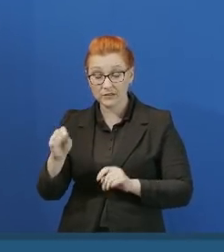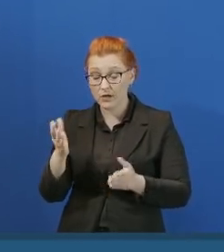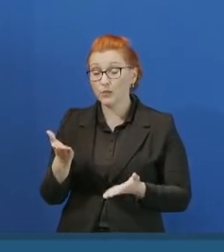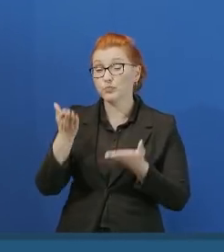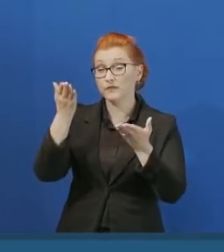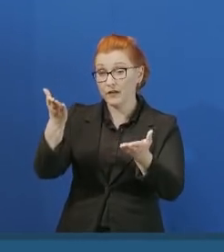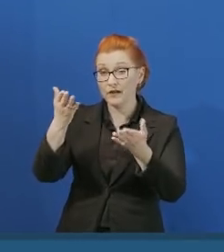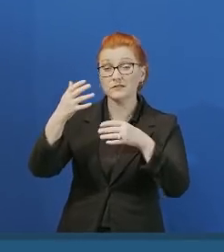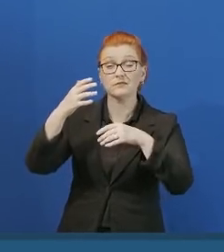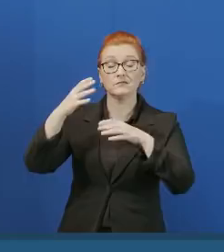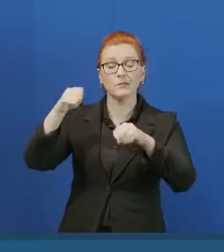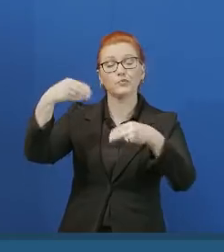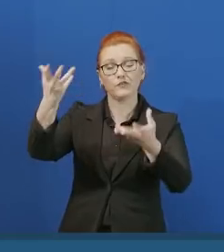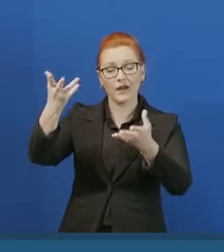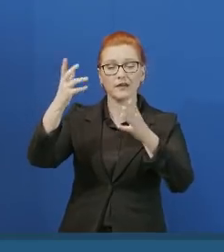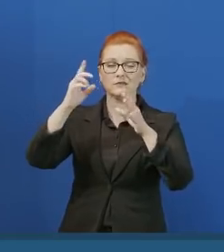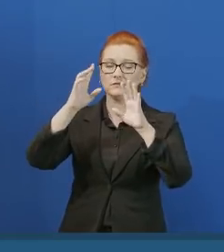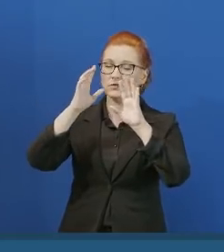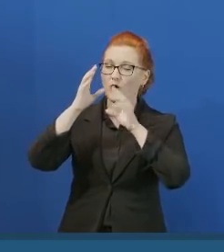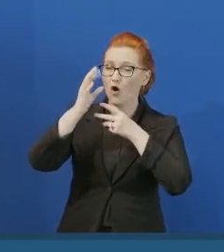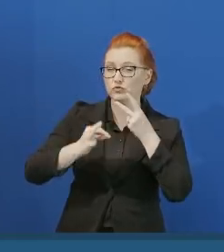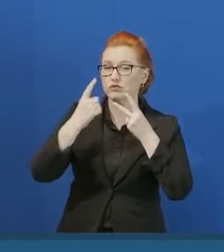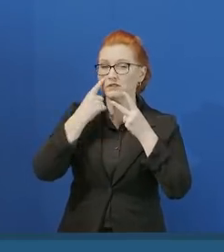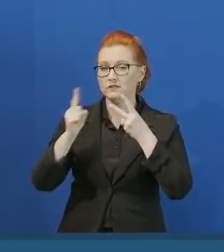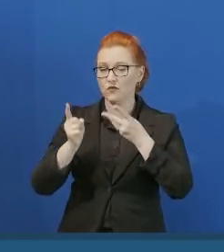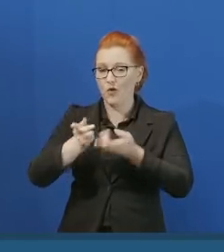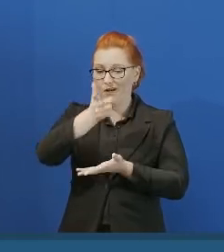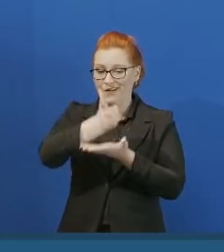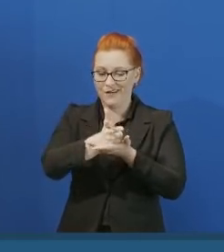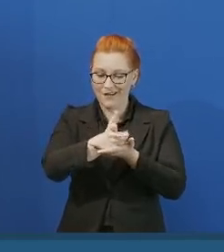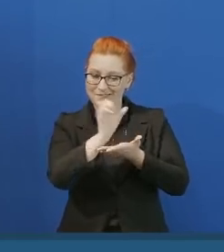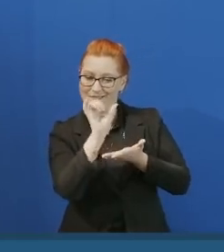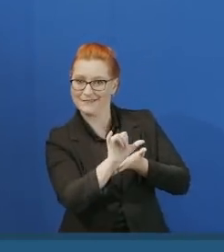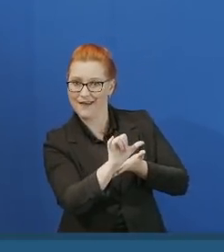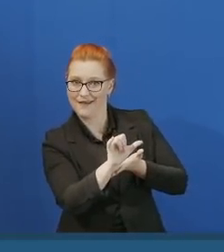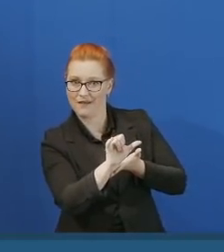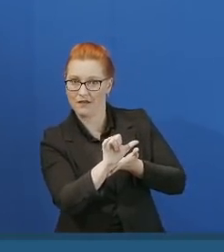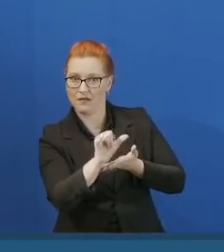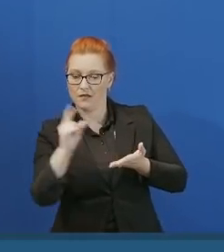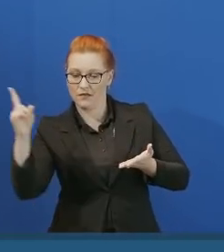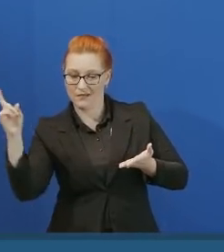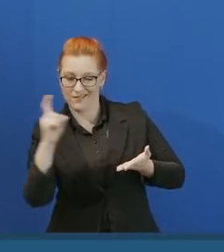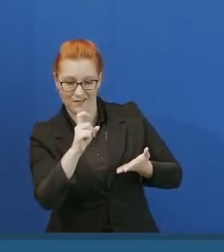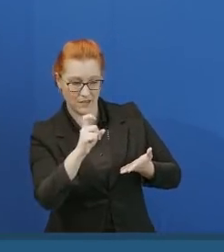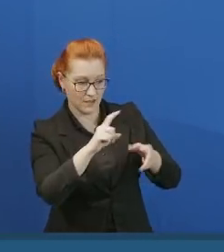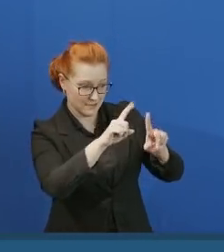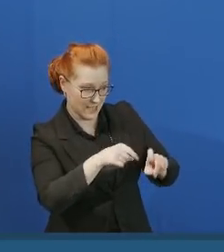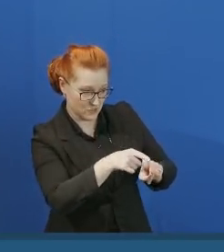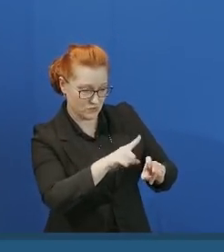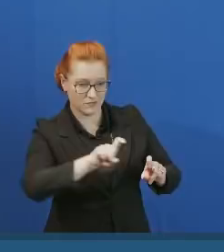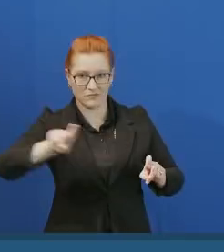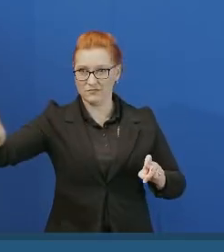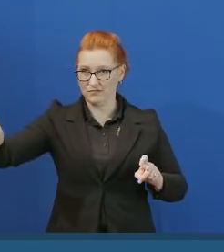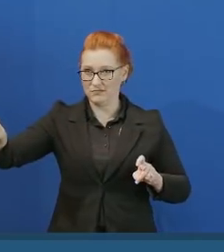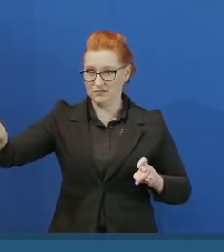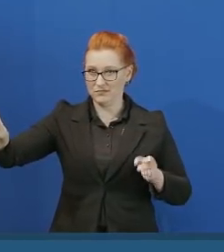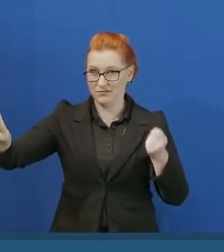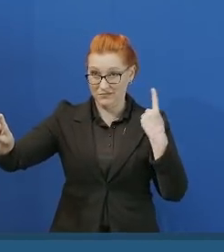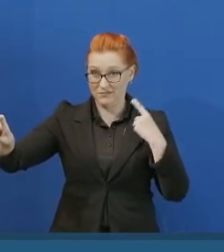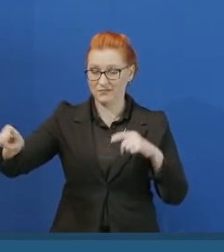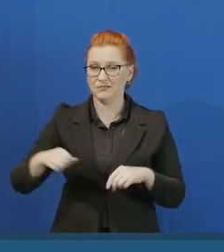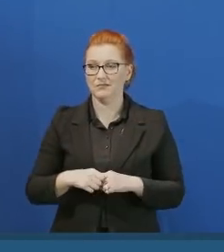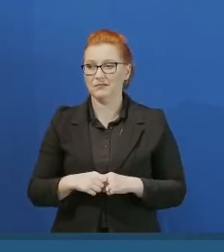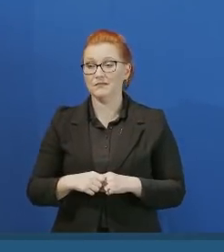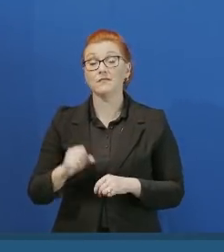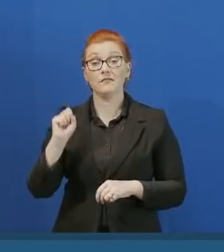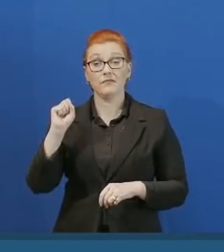if you've contracted COVID-19 in the past and have since recovered. Sonora Quest Laboratories